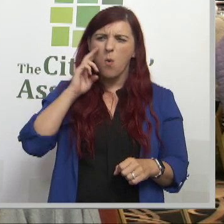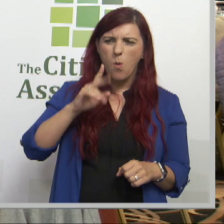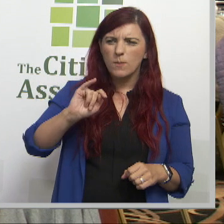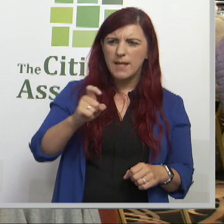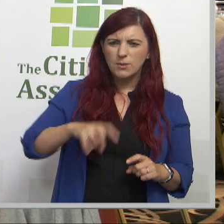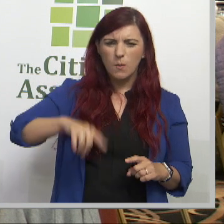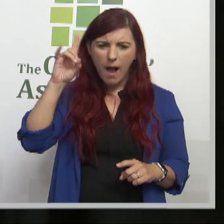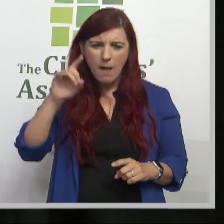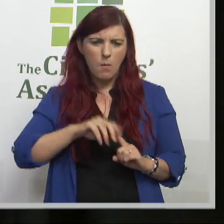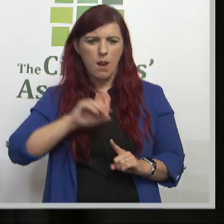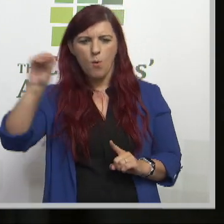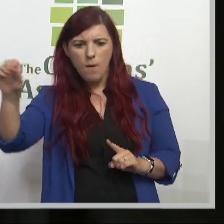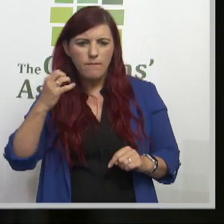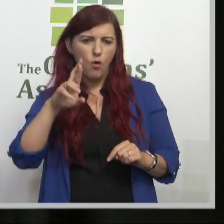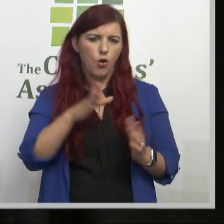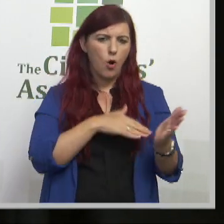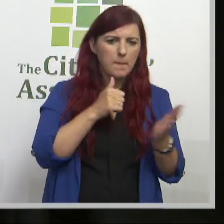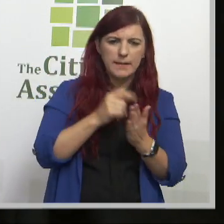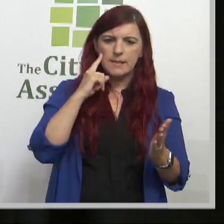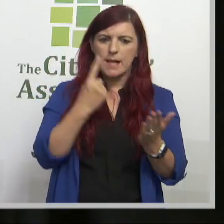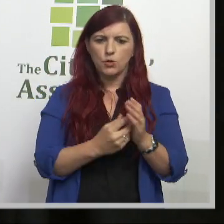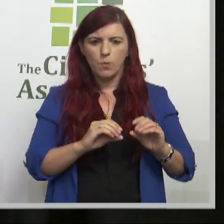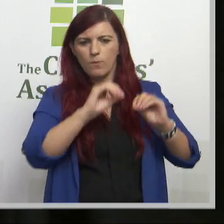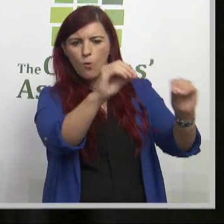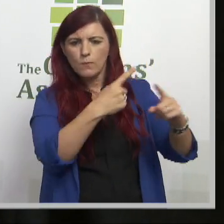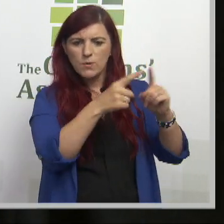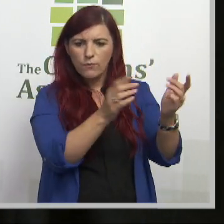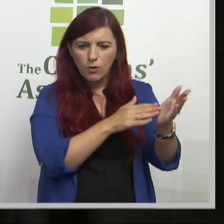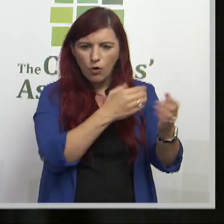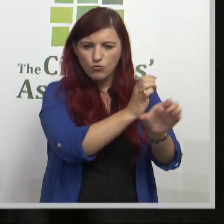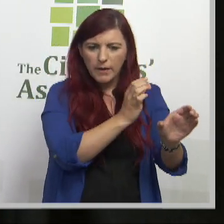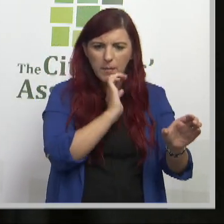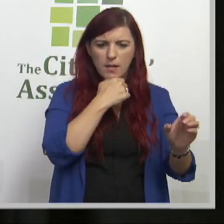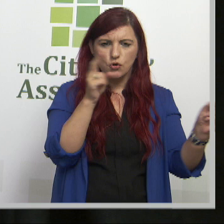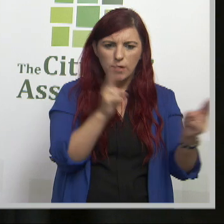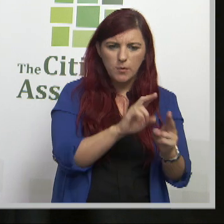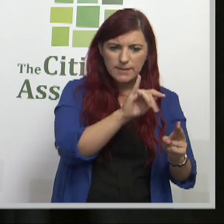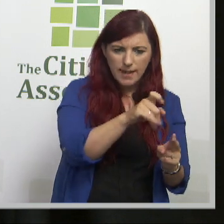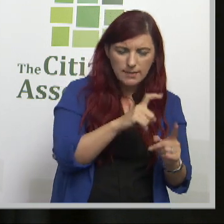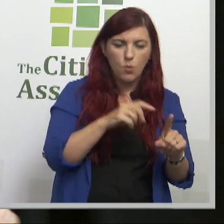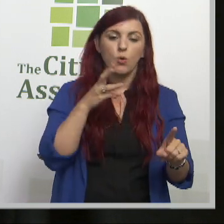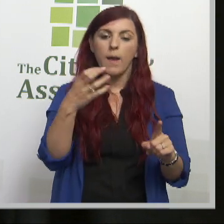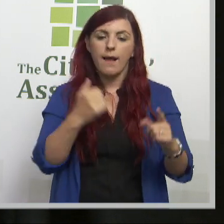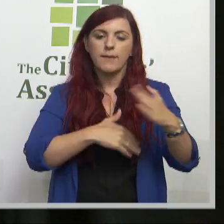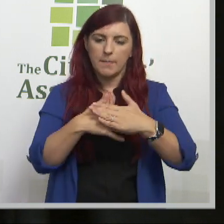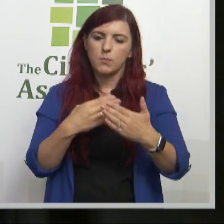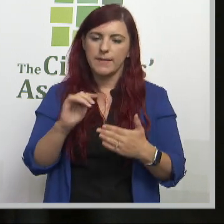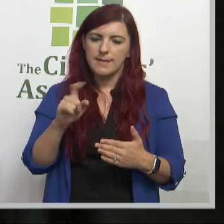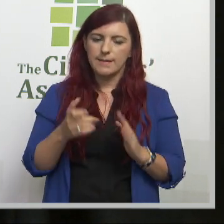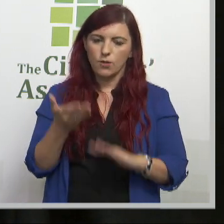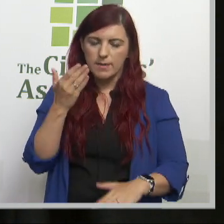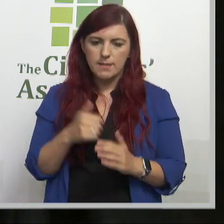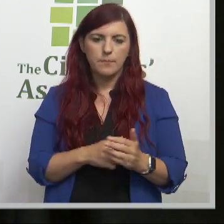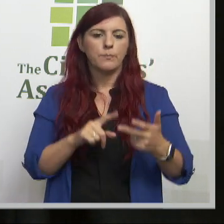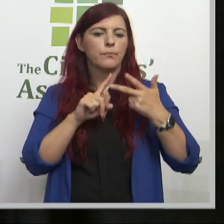away. Firms might decide to relocate where they have their businesses, and you're going to hit a limit to this. But the next thing